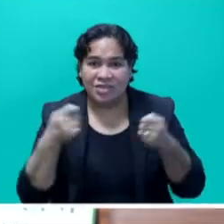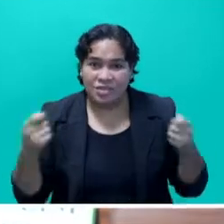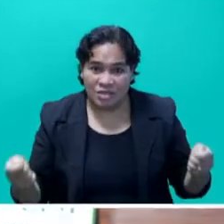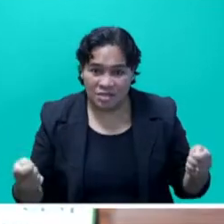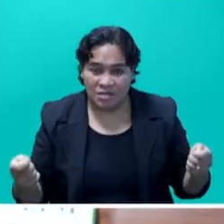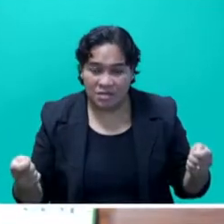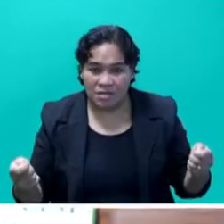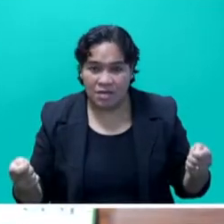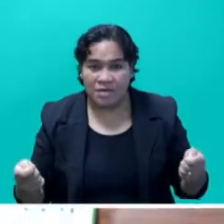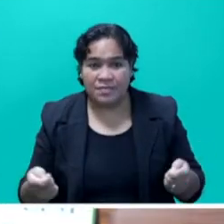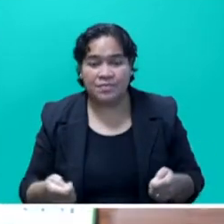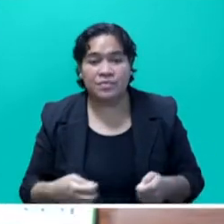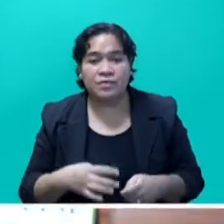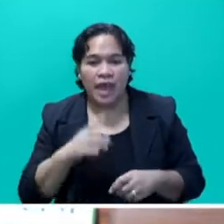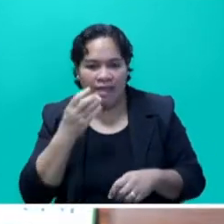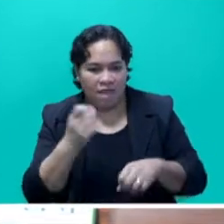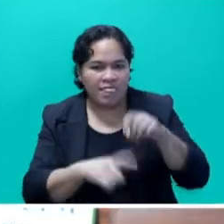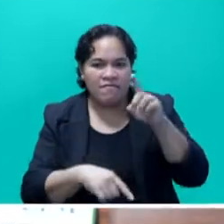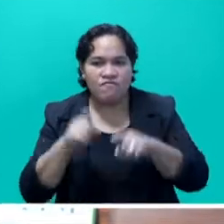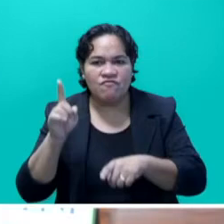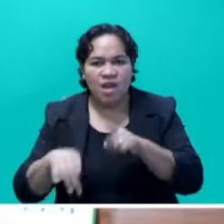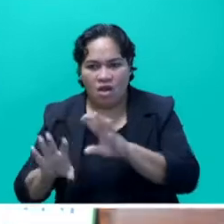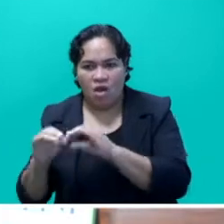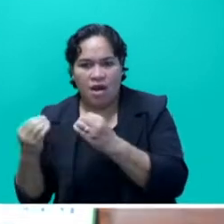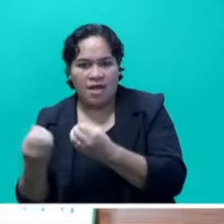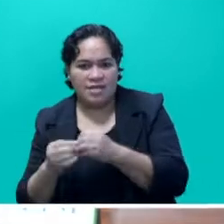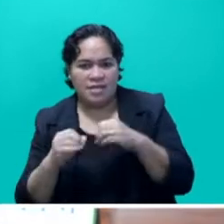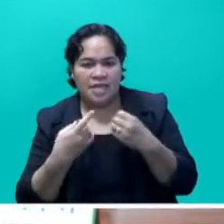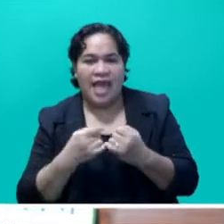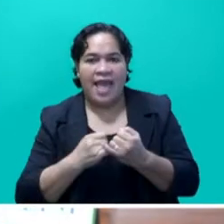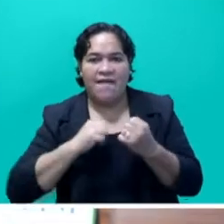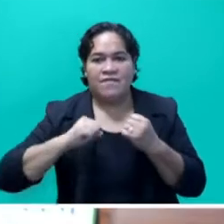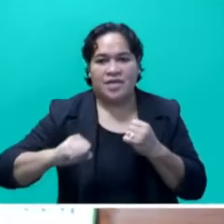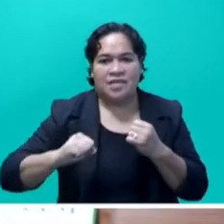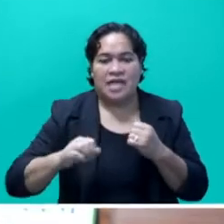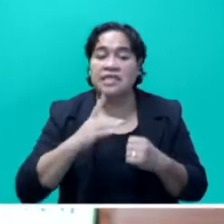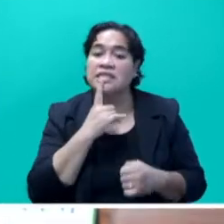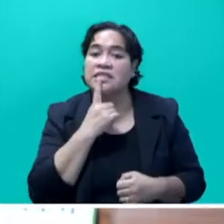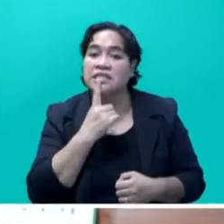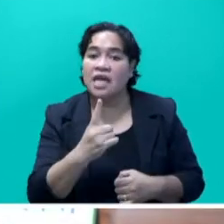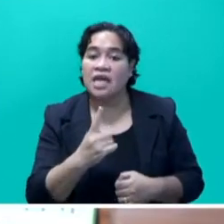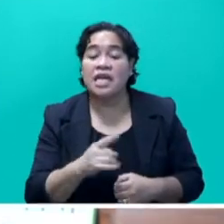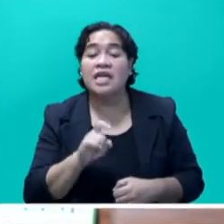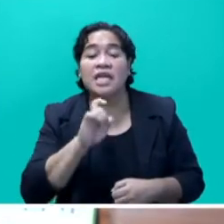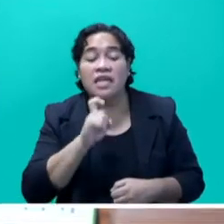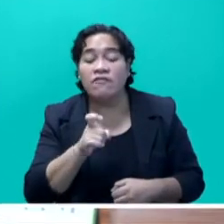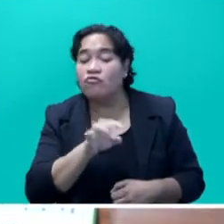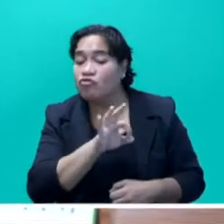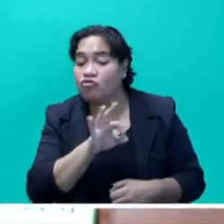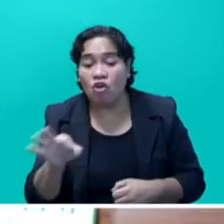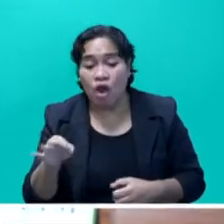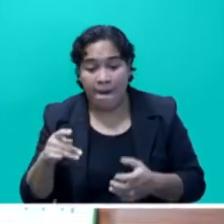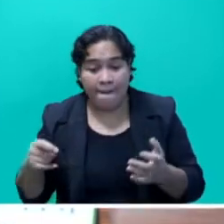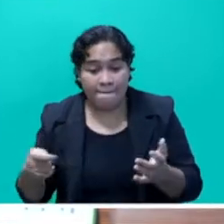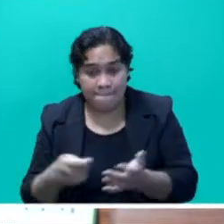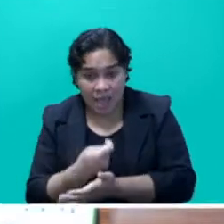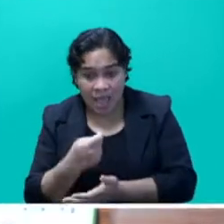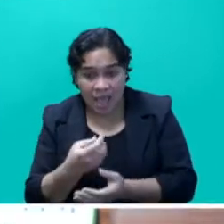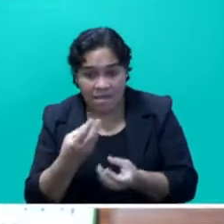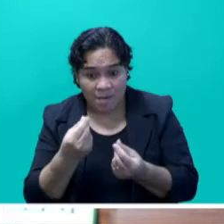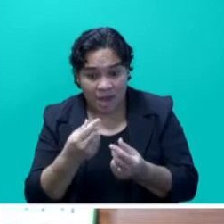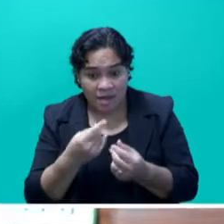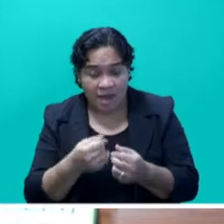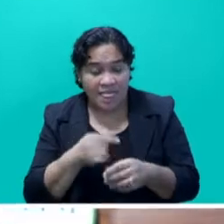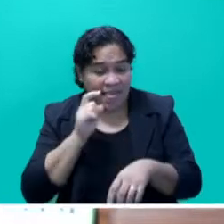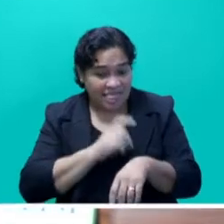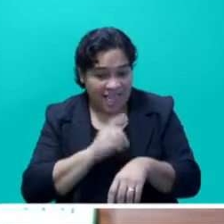see different agencies advertising saying that if you don't pay this amount of money by this